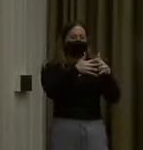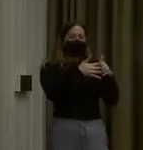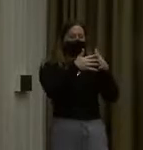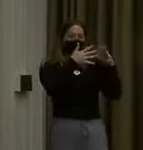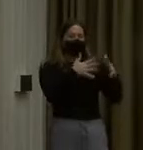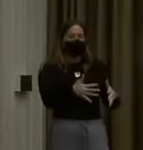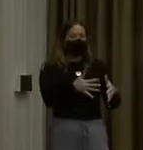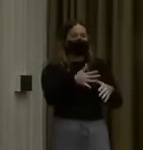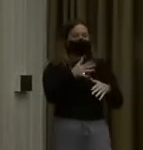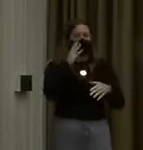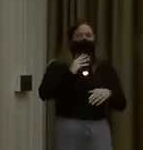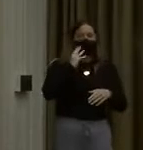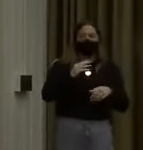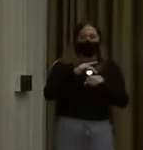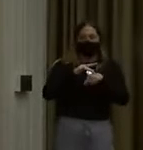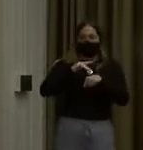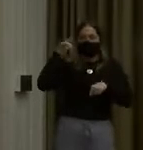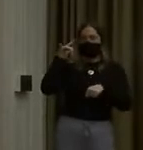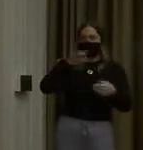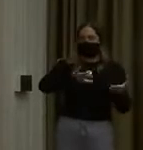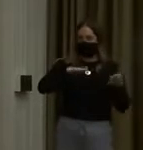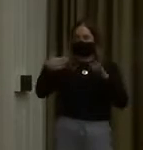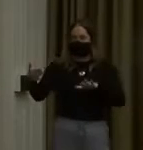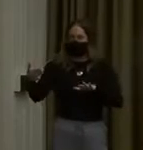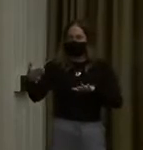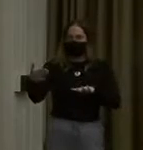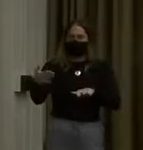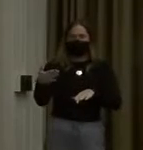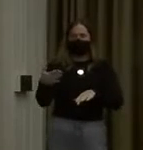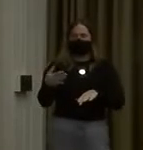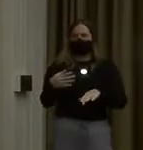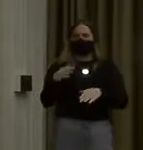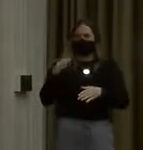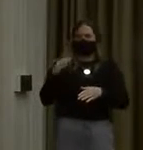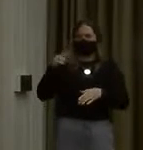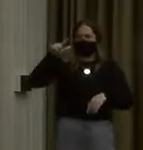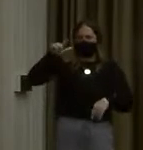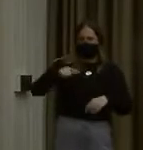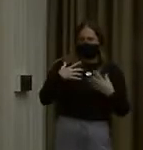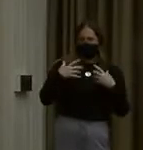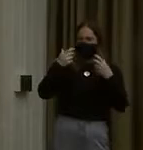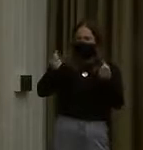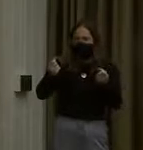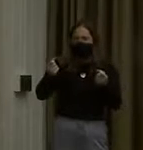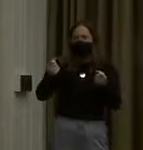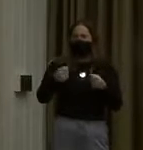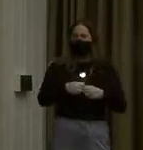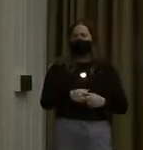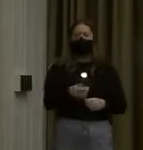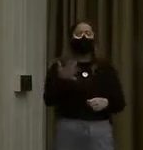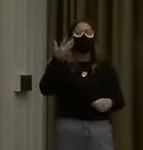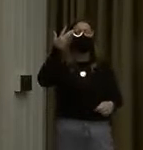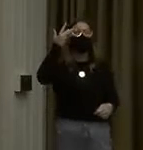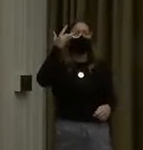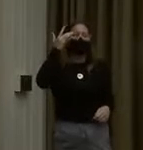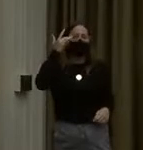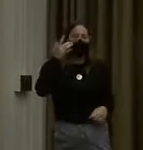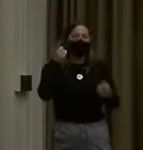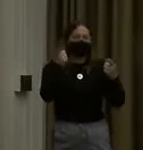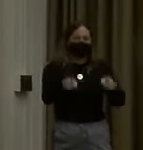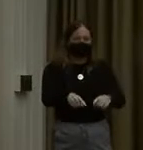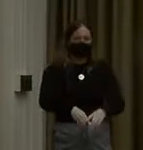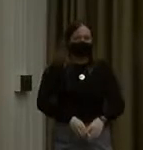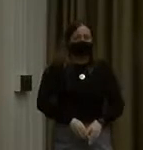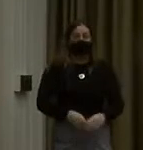higher premature death rates, poorer health outcomes than others. But why? So why has this been happening?